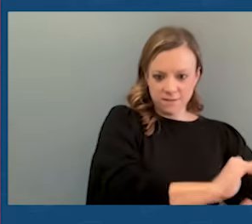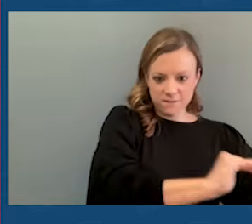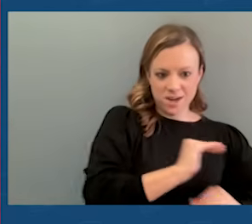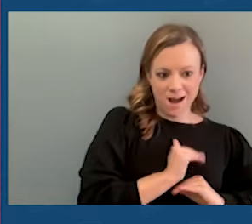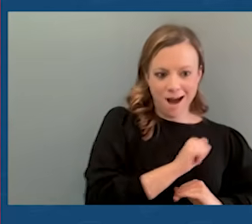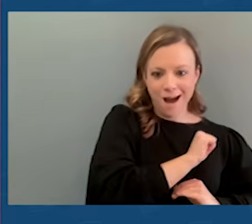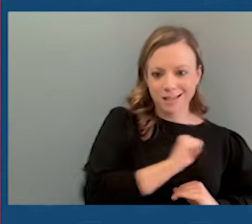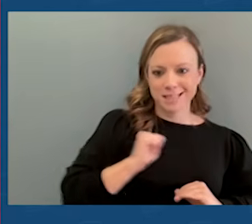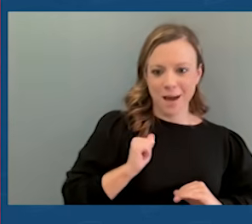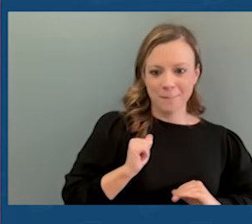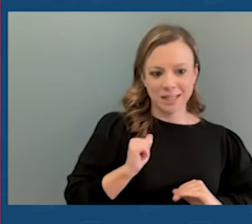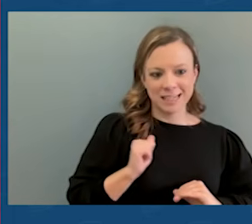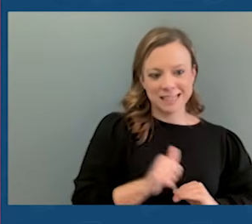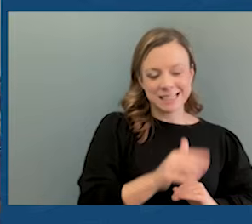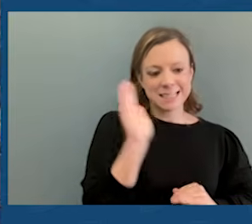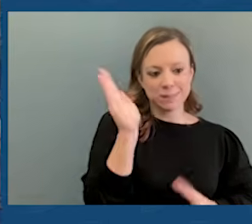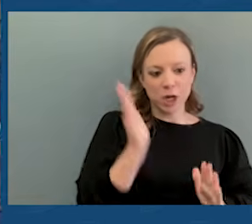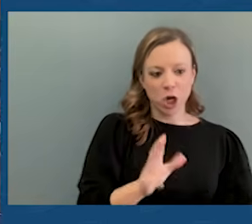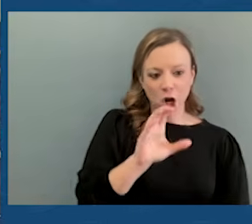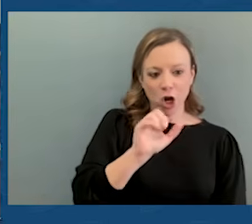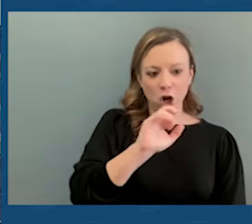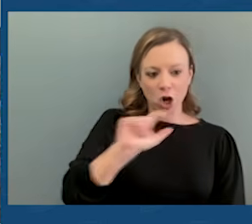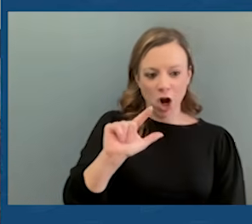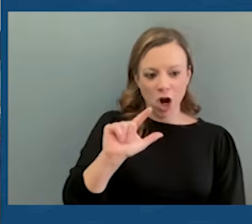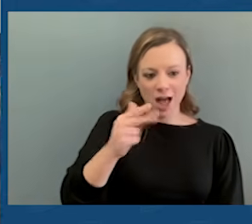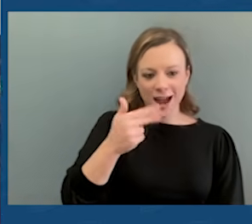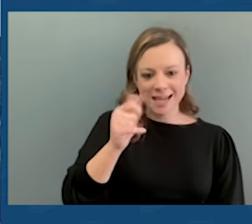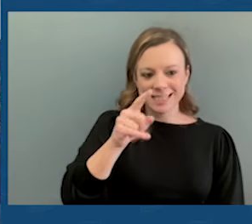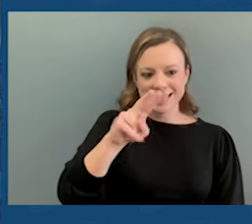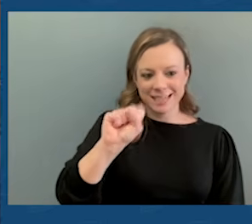Speaker Carl Heastie.